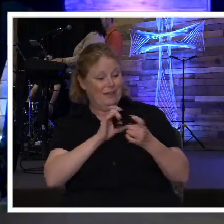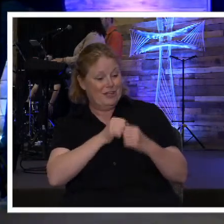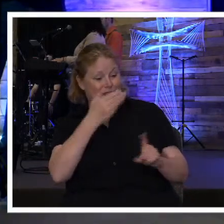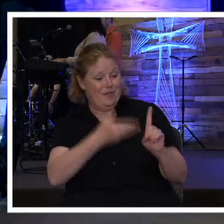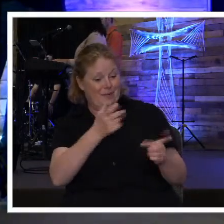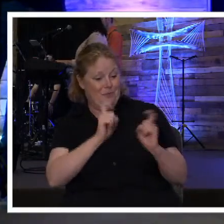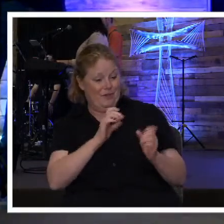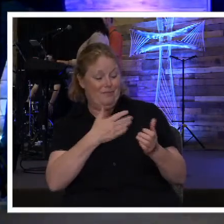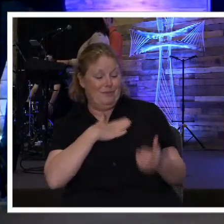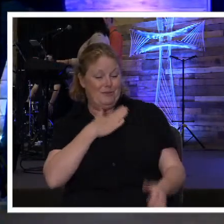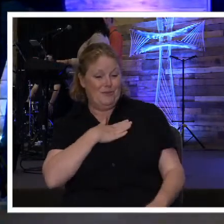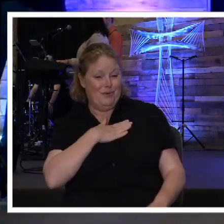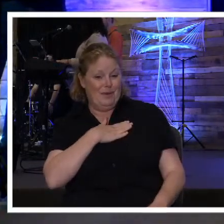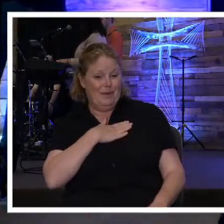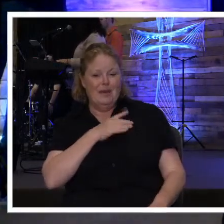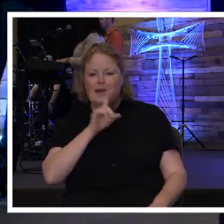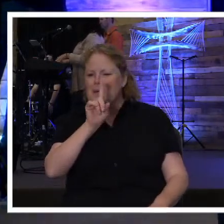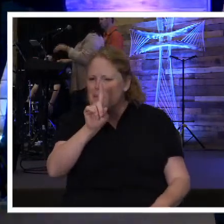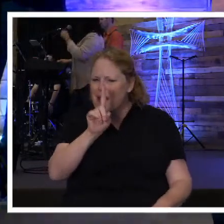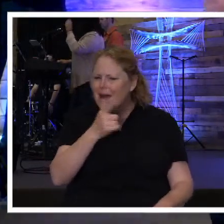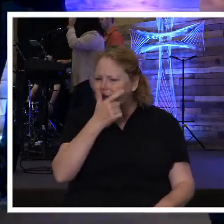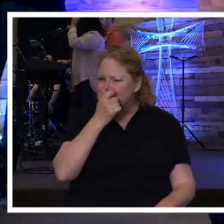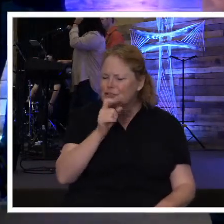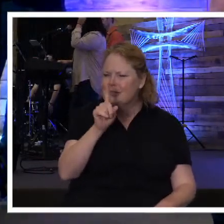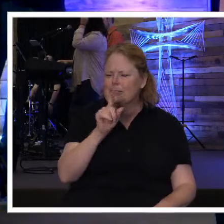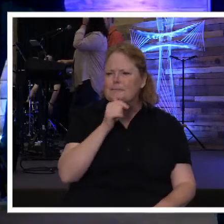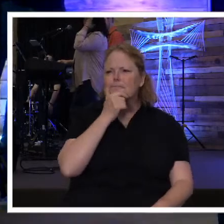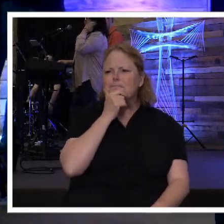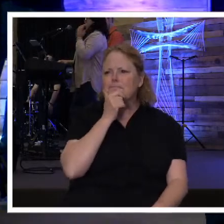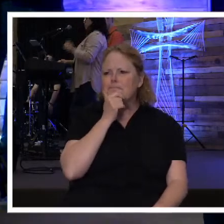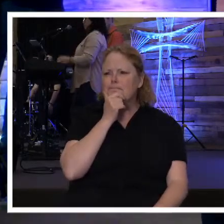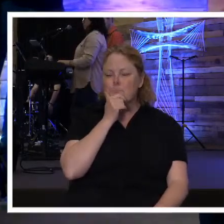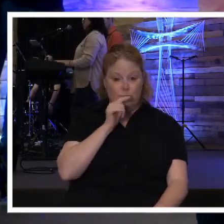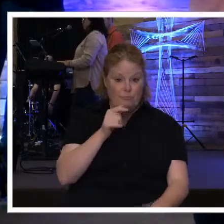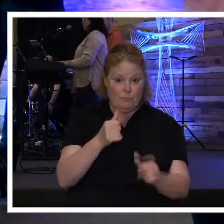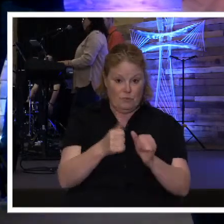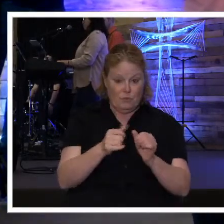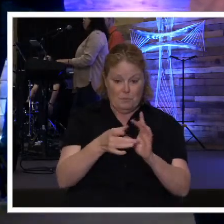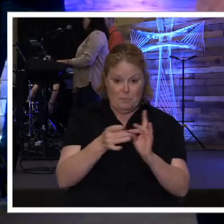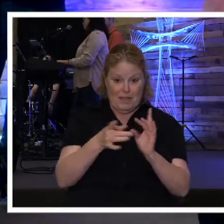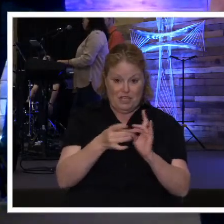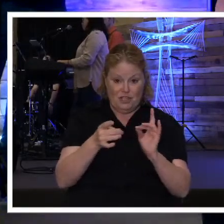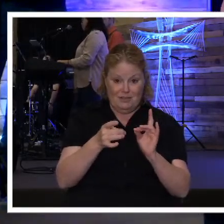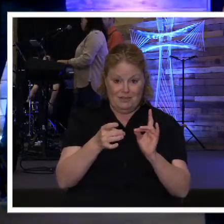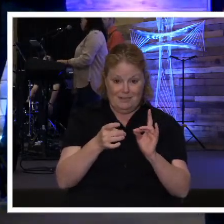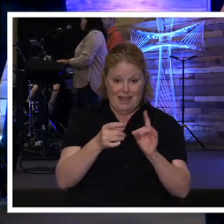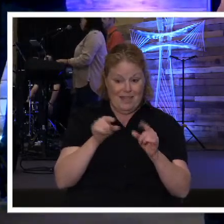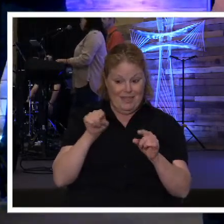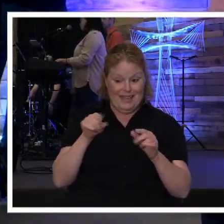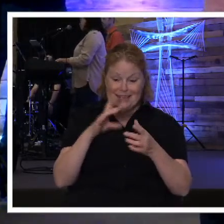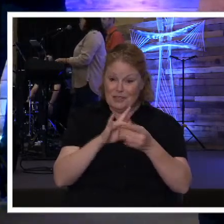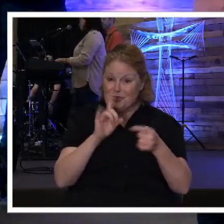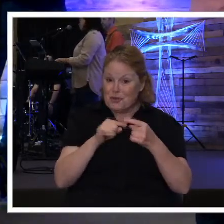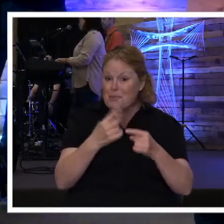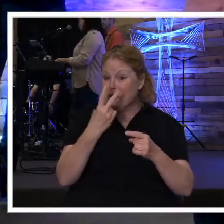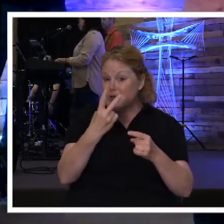But here's the power of the story. It comes in the contrast. I mentioned to you earlier that this is a story about two rich young